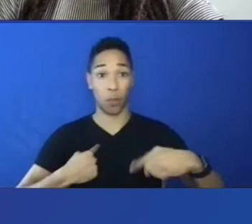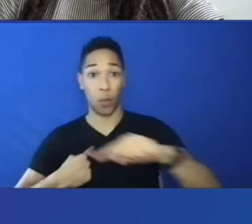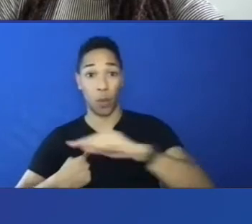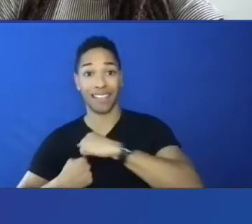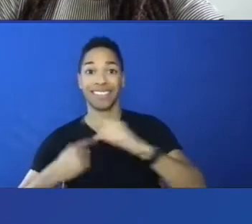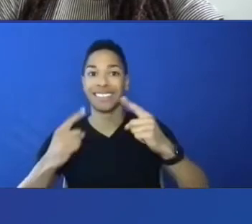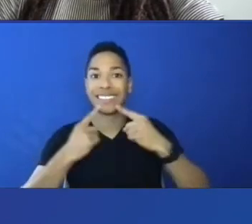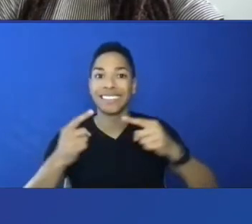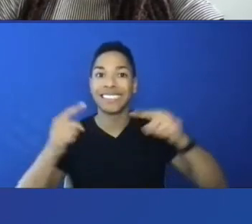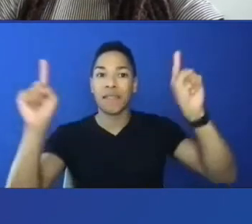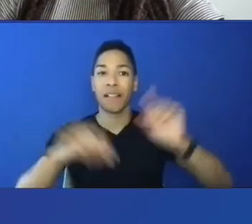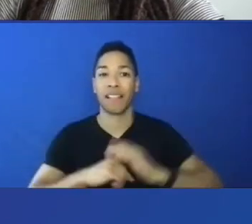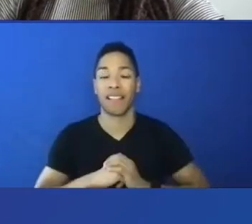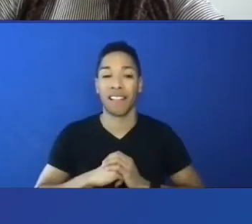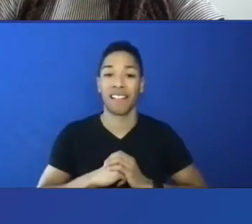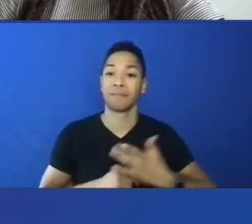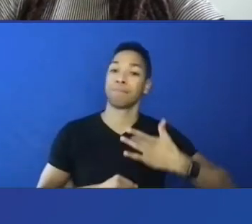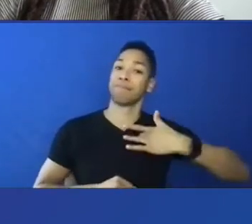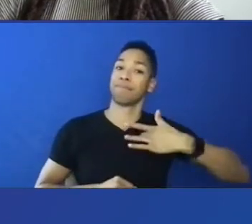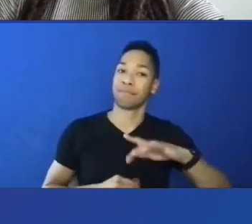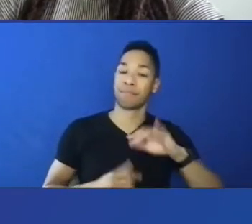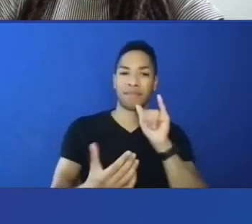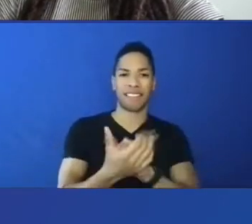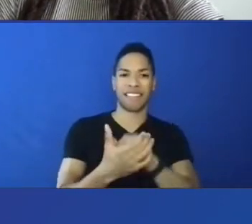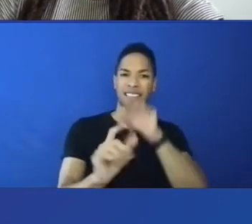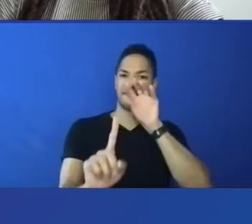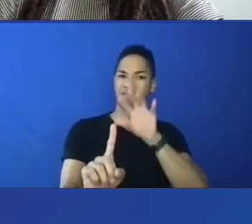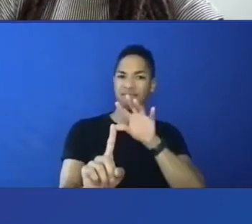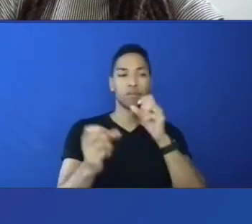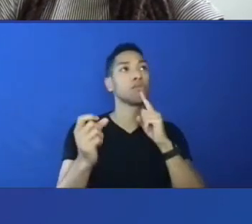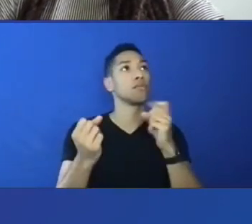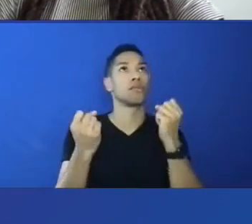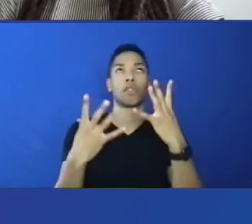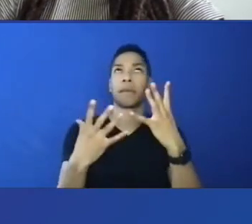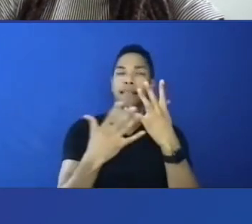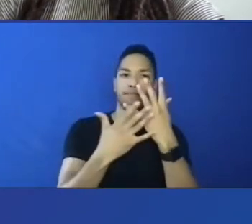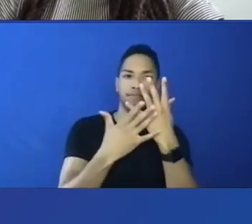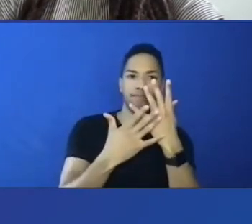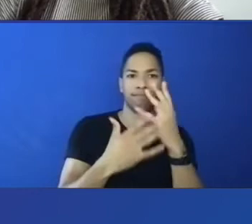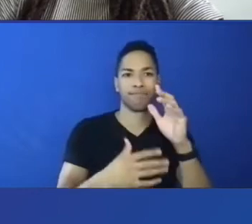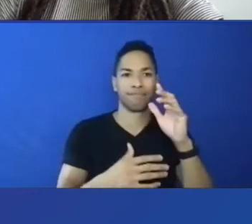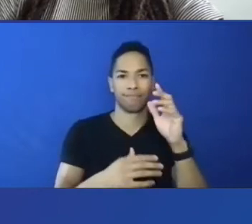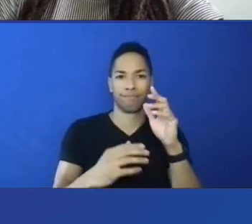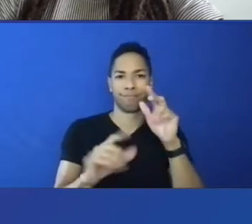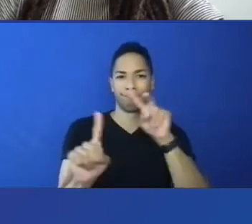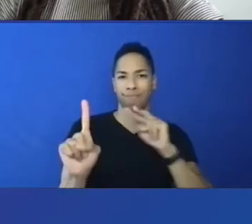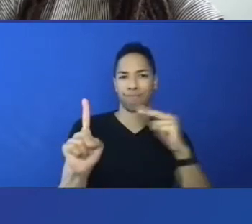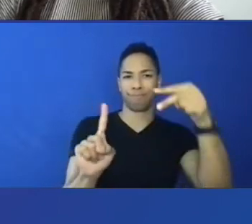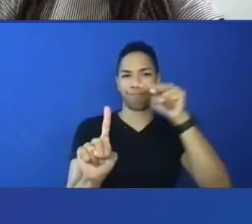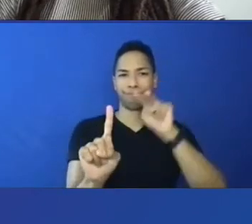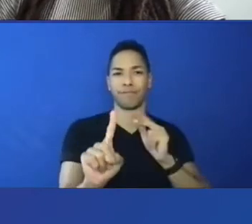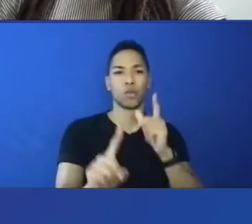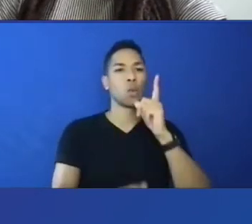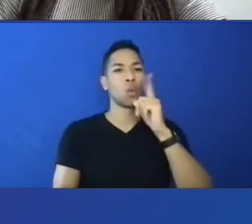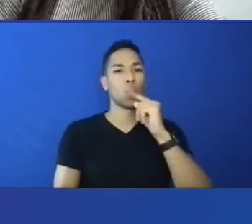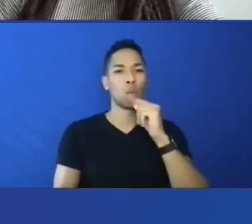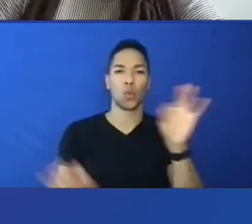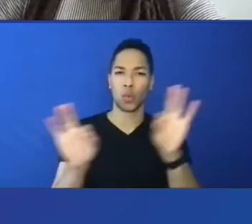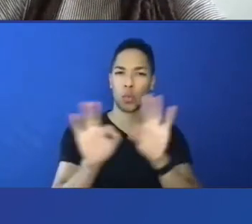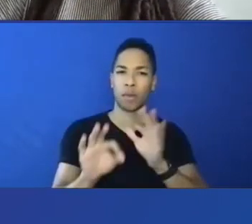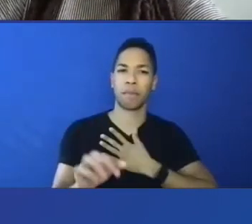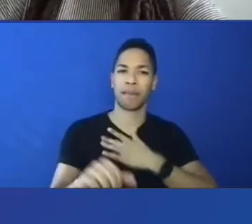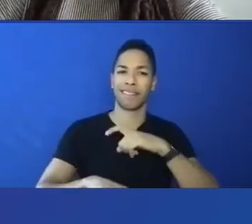lots of times the lens in which there's so many lenses and filters that we have to take off of, like, who is deserving of my time, my energy,